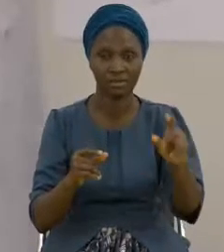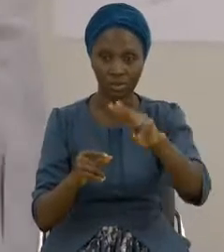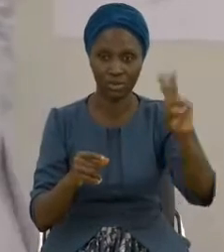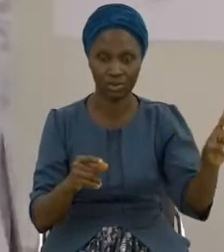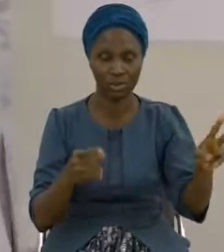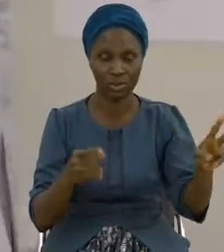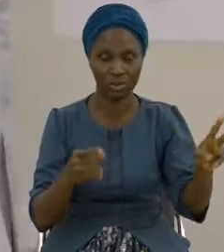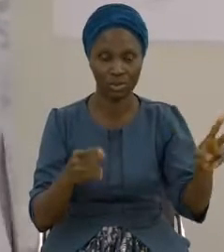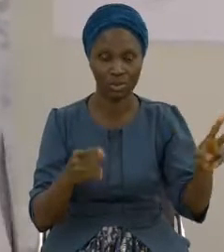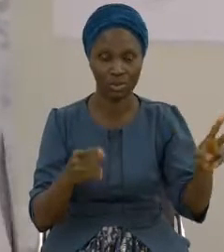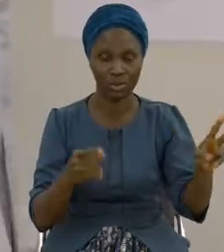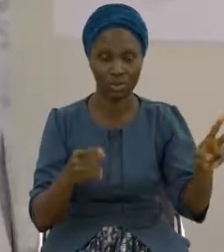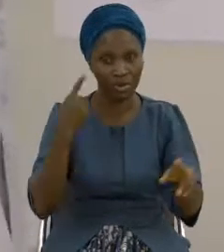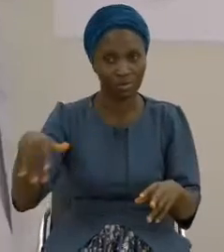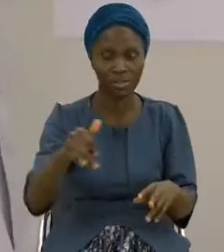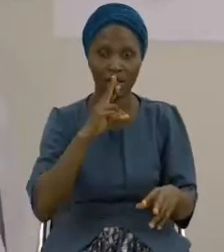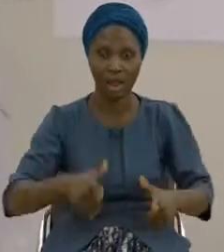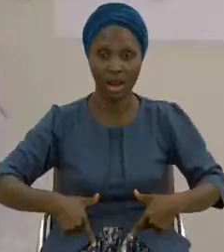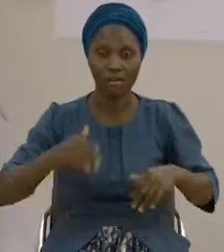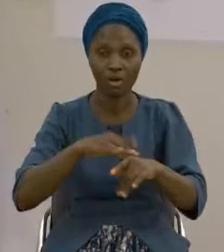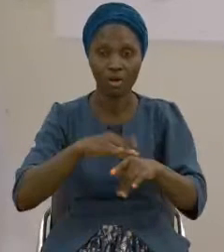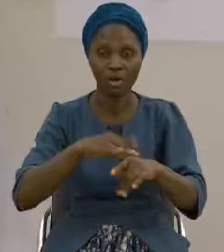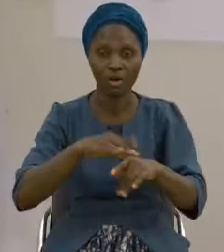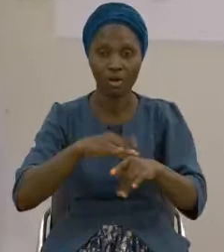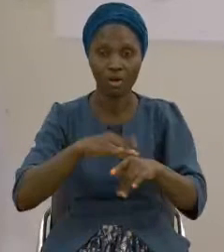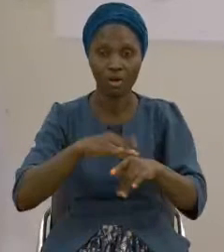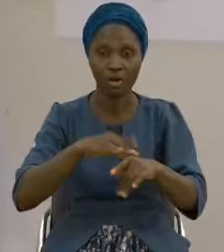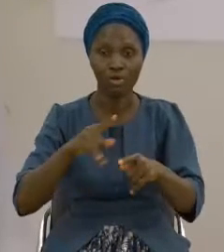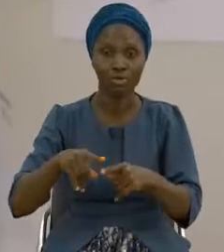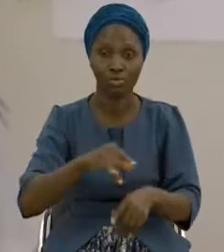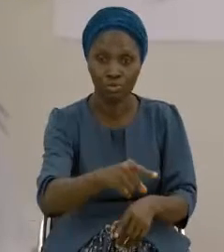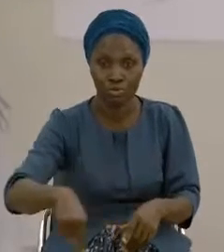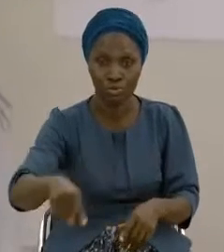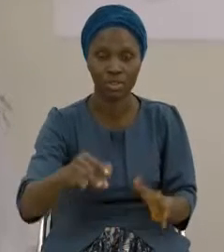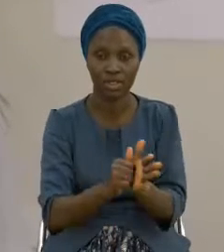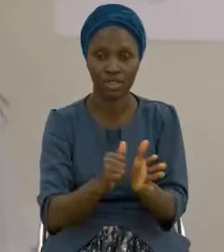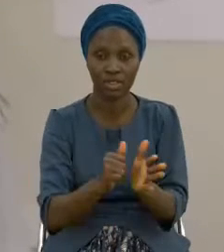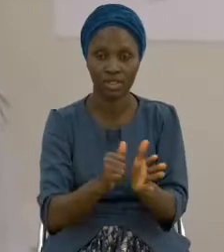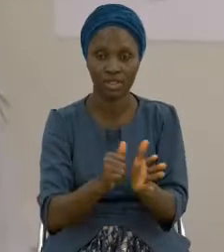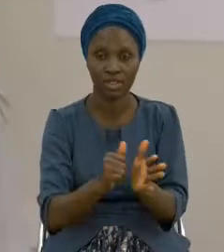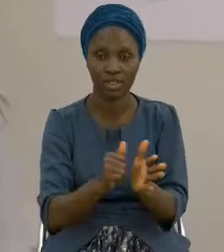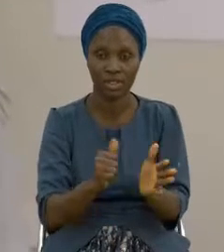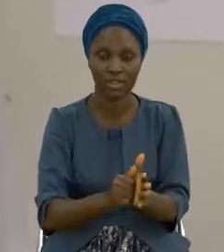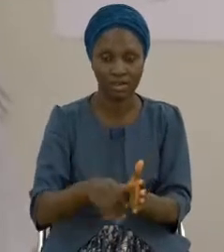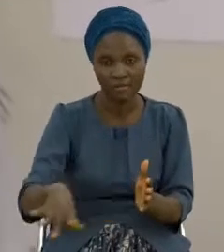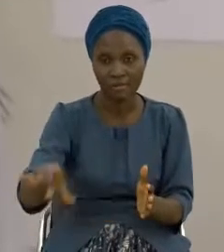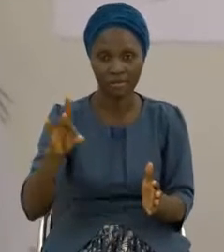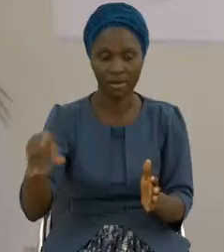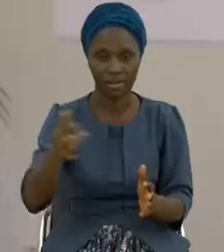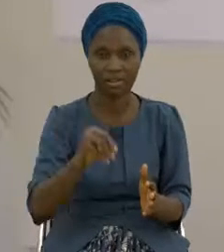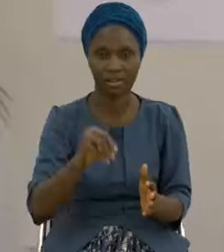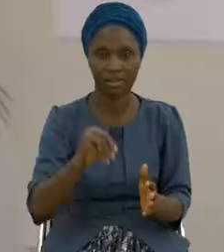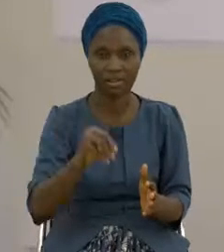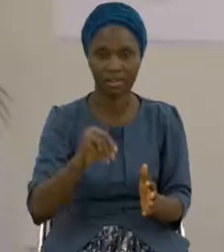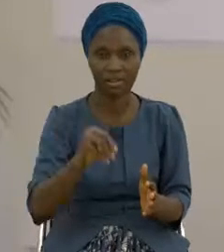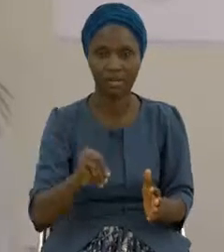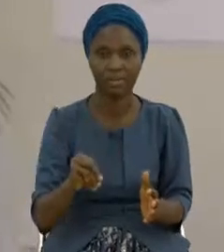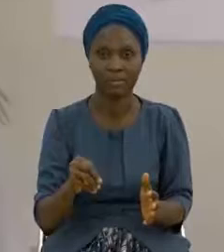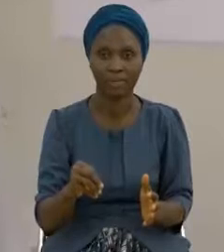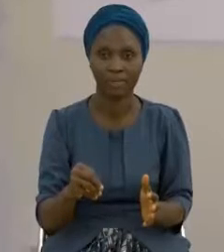that find them, and health, that word health there also means medicine,